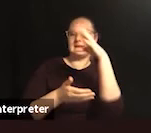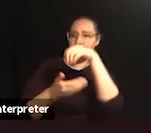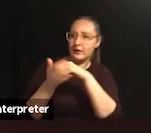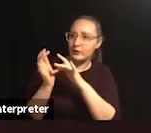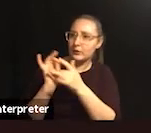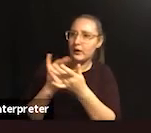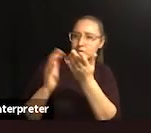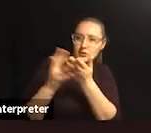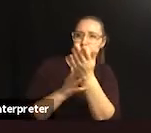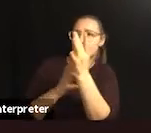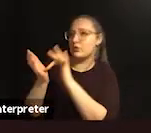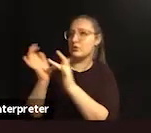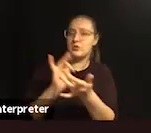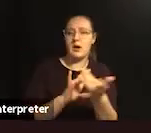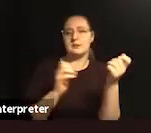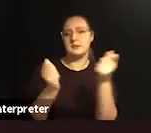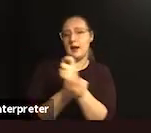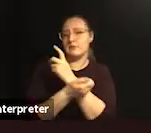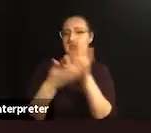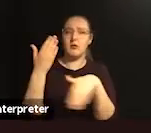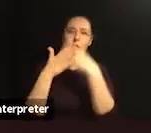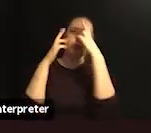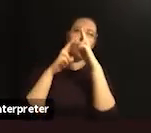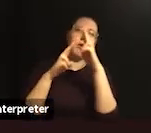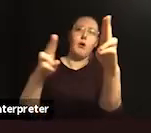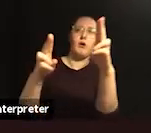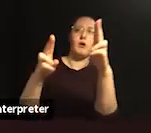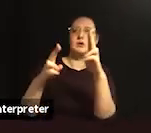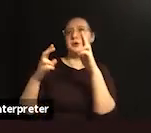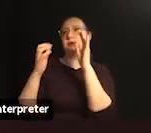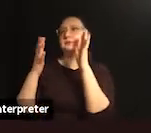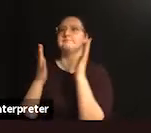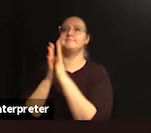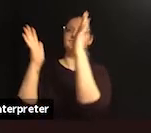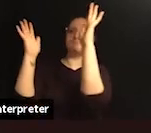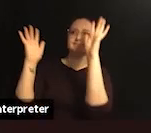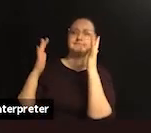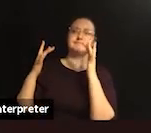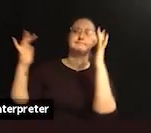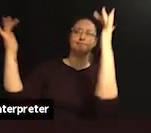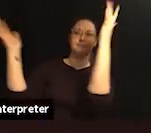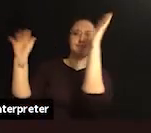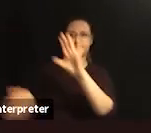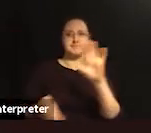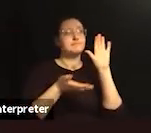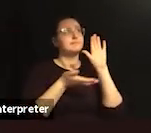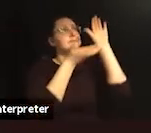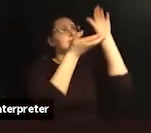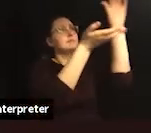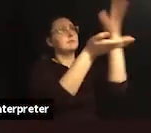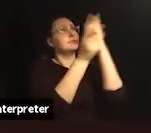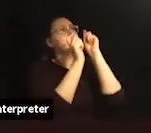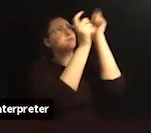honor and glory are yours, Almighty God and Father, in the unity of